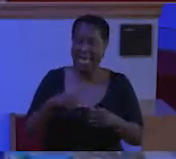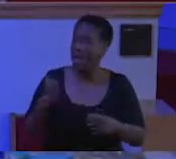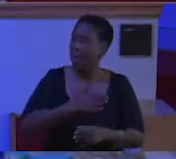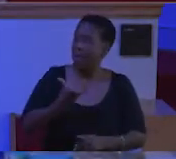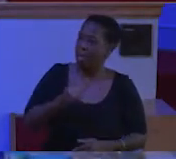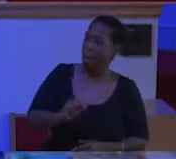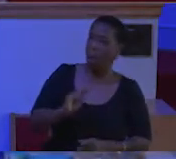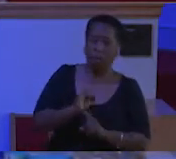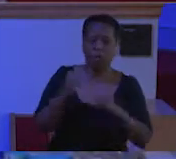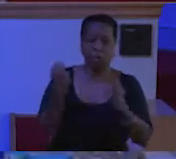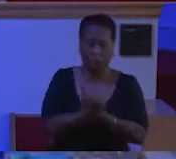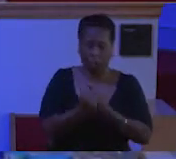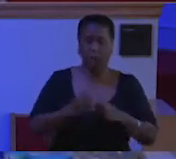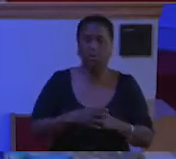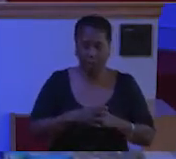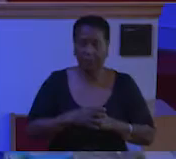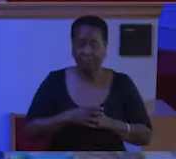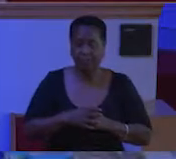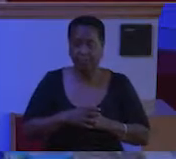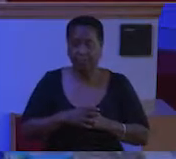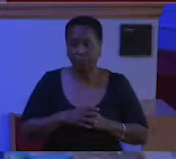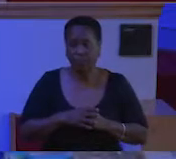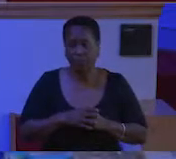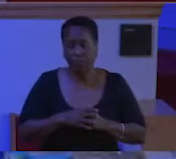own situation.